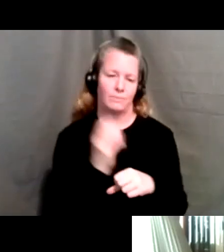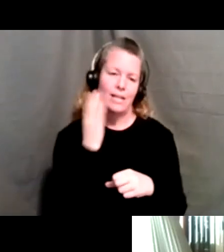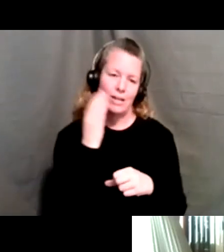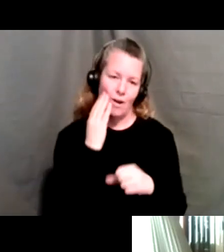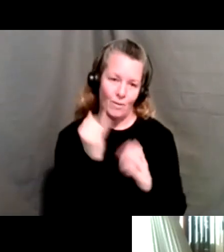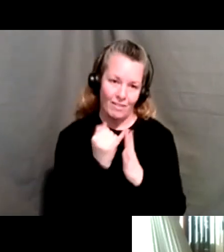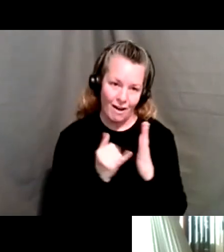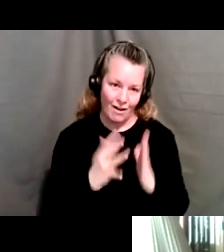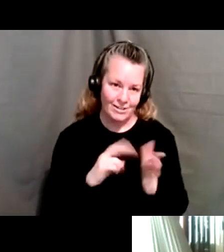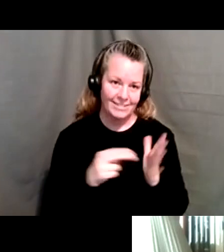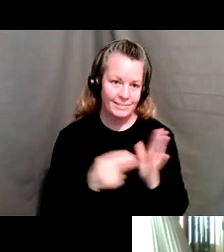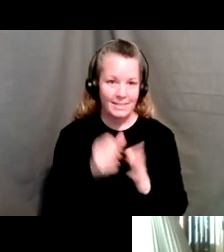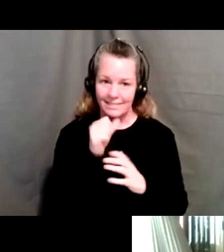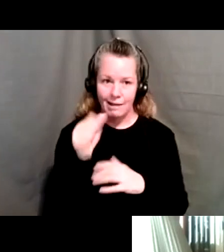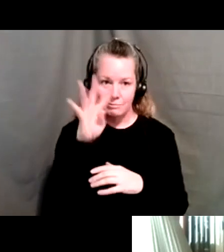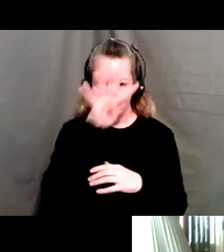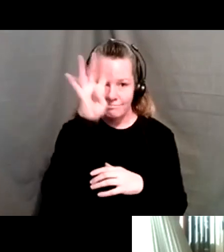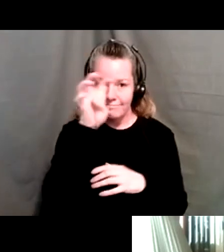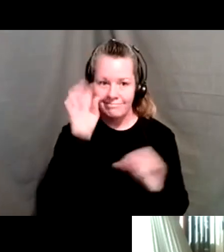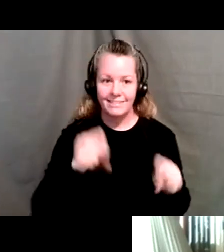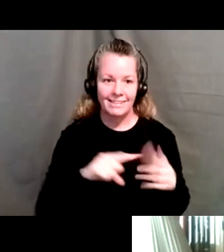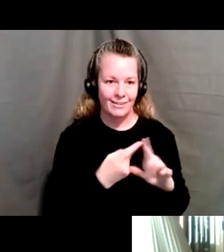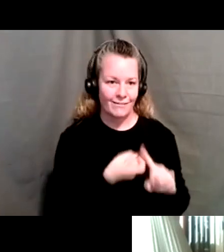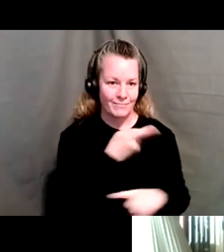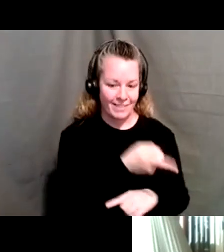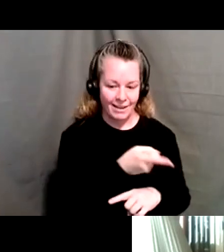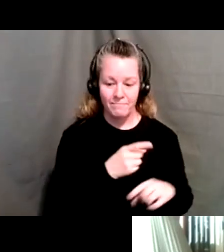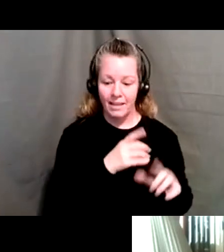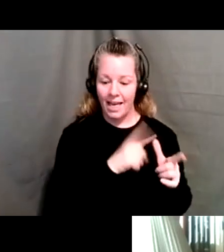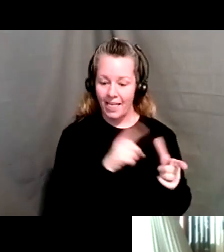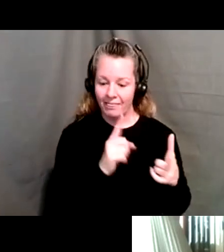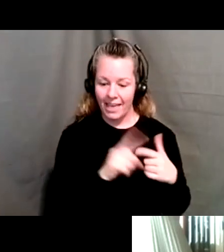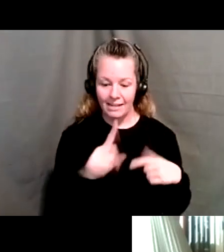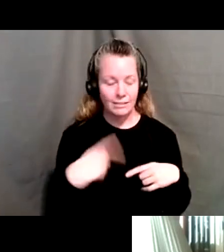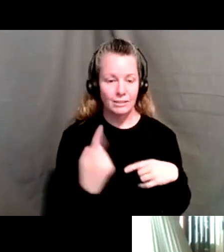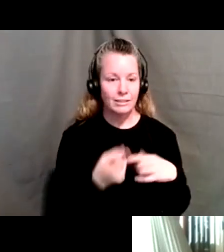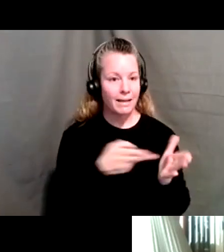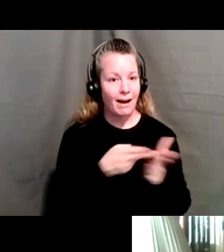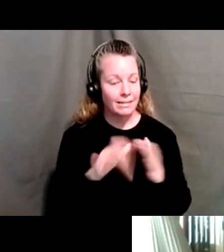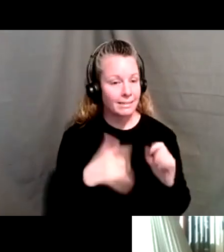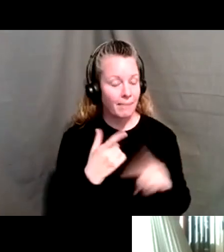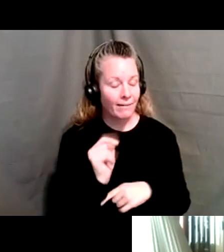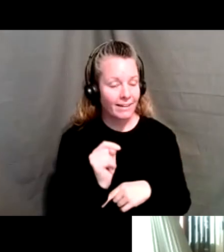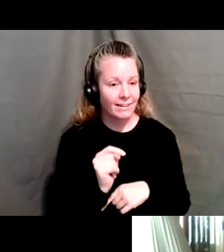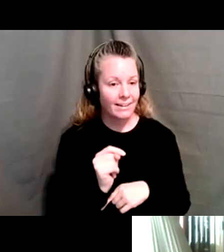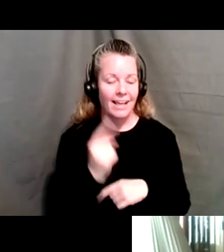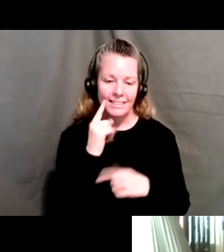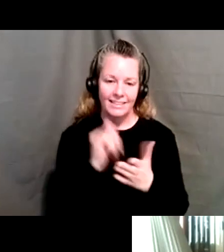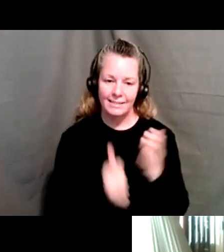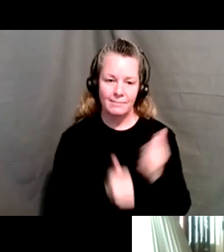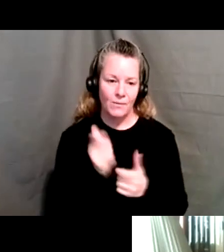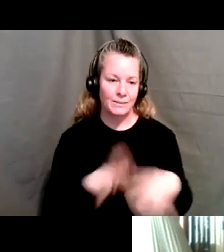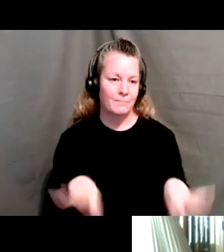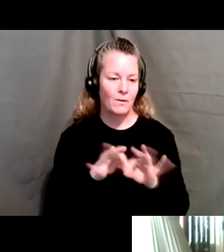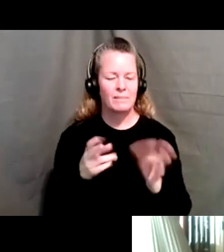usually start from there. And then just be honest about it. I think is the most important thing, is just be honest with